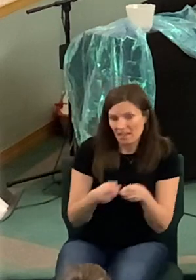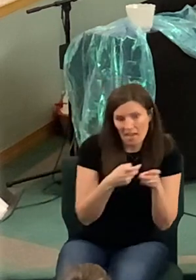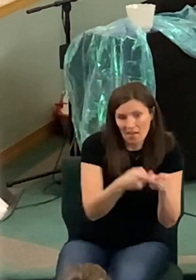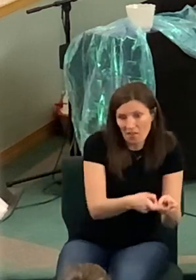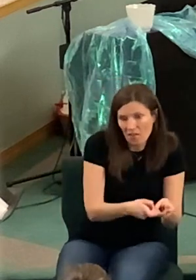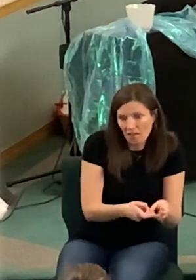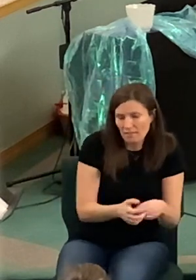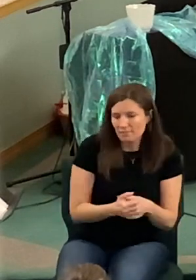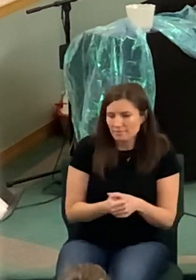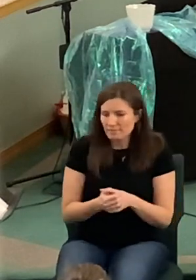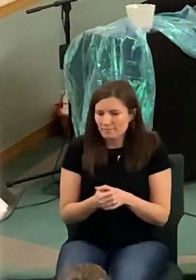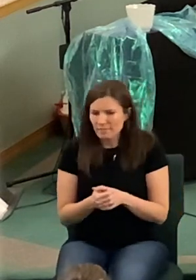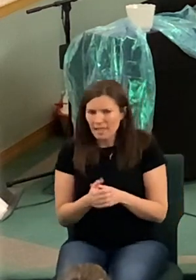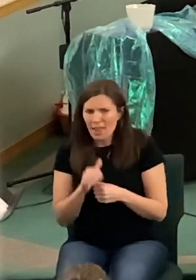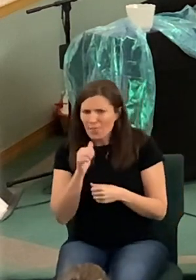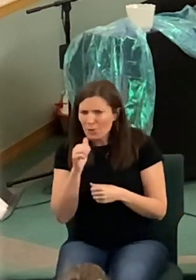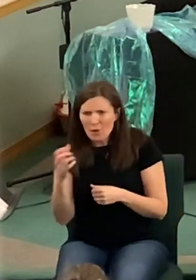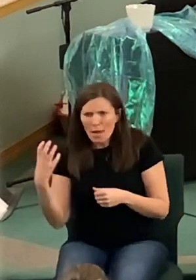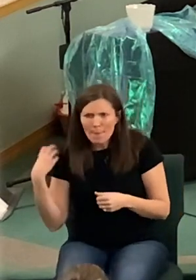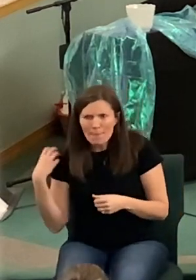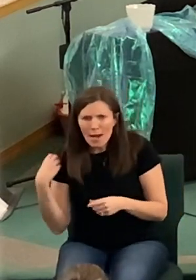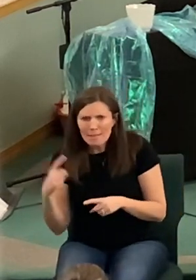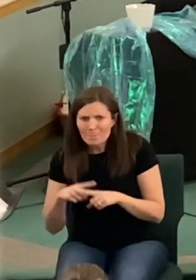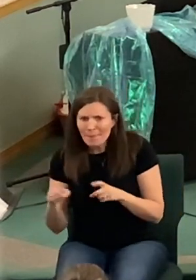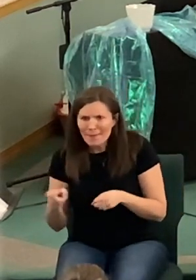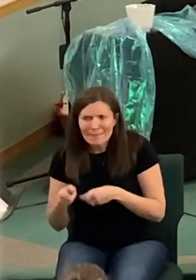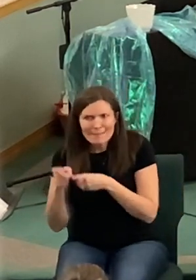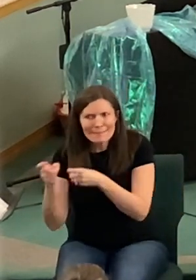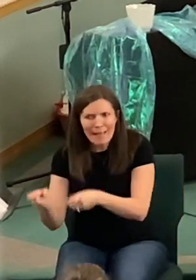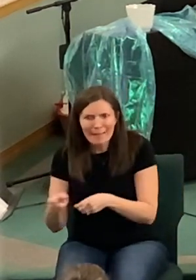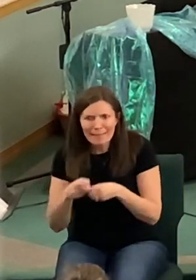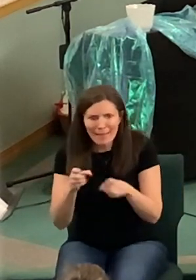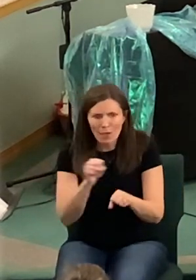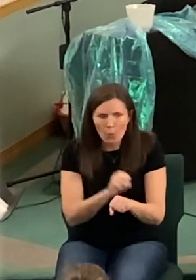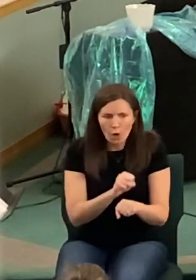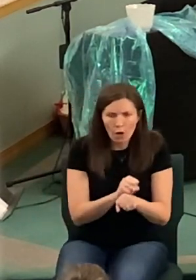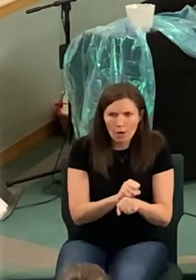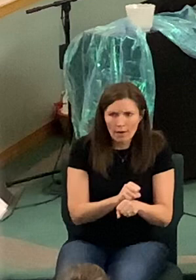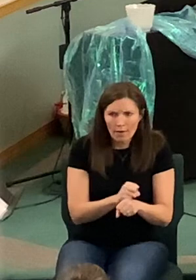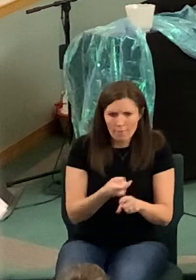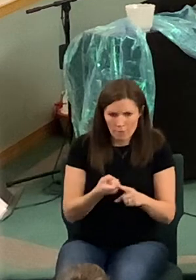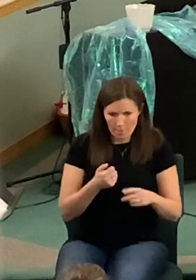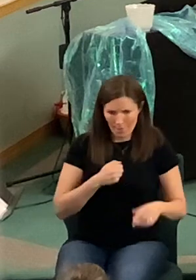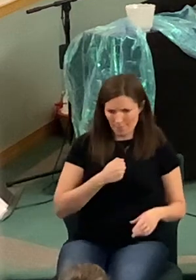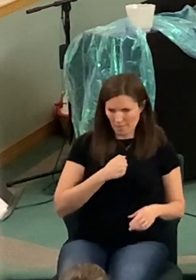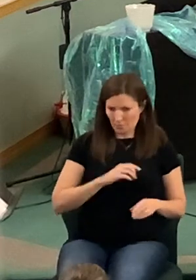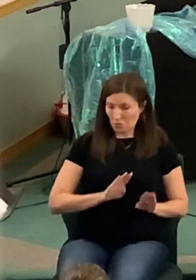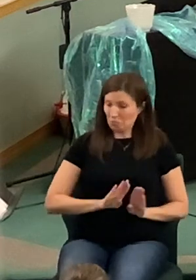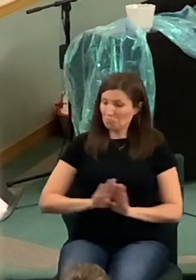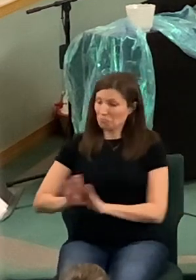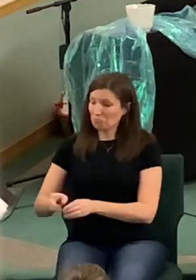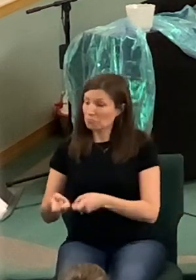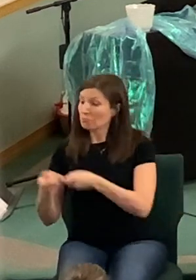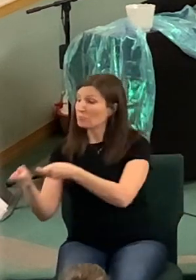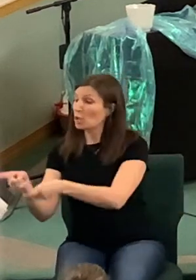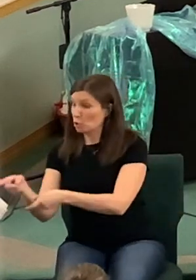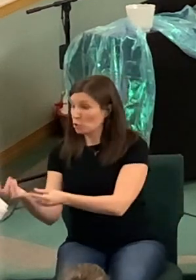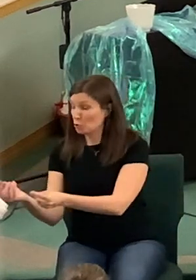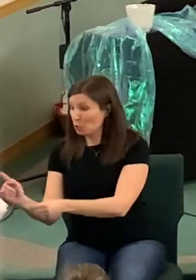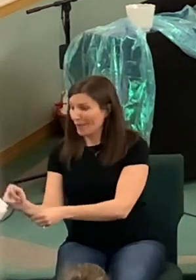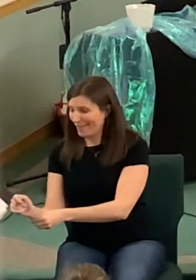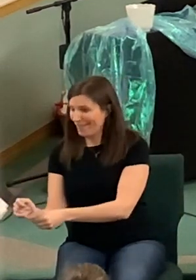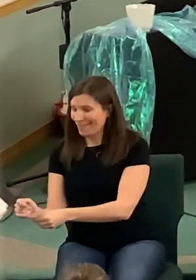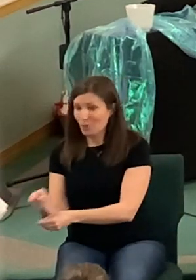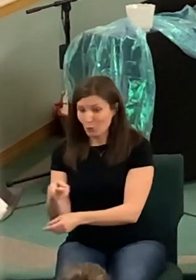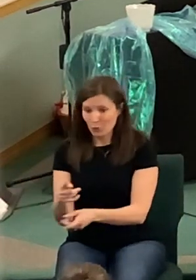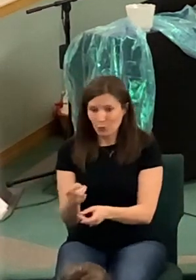in a supervisory position, the delegator constantly pushes work off on everyone else, especially